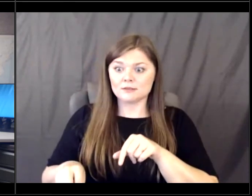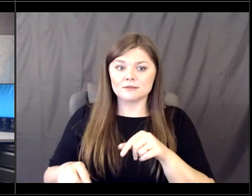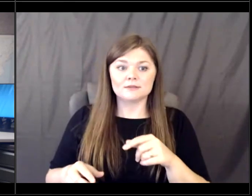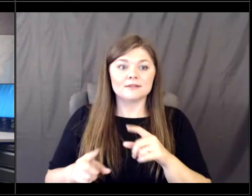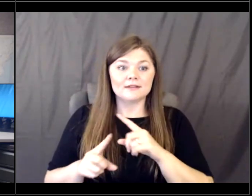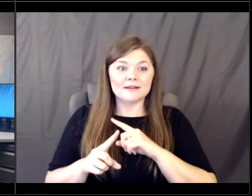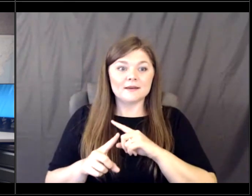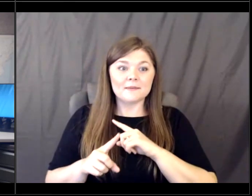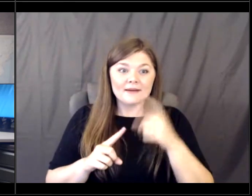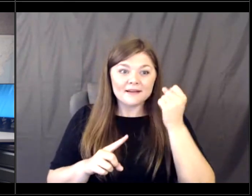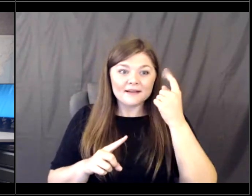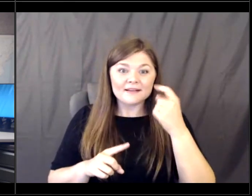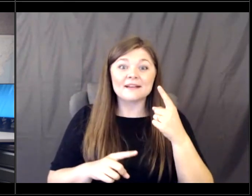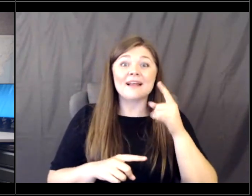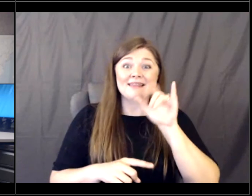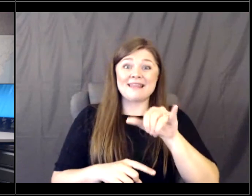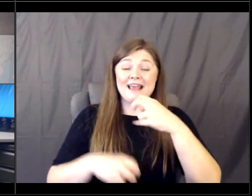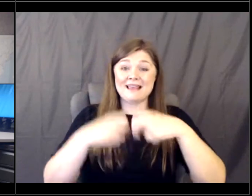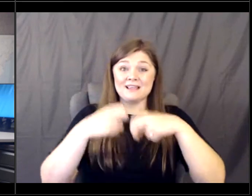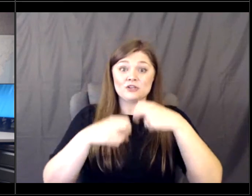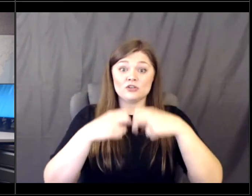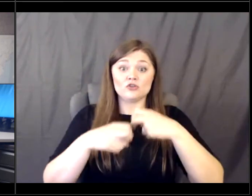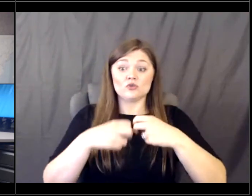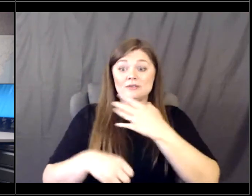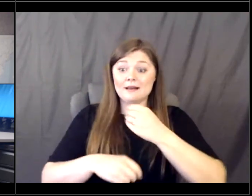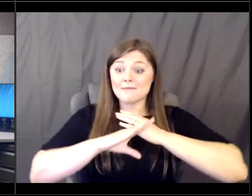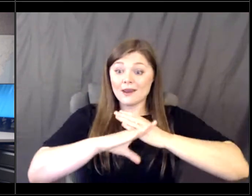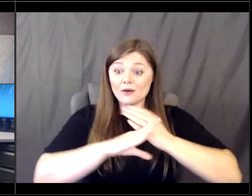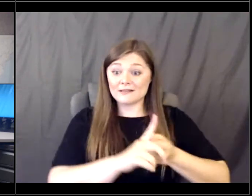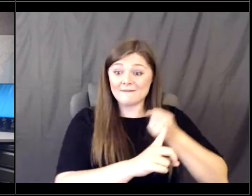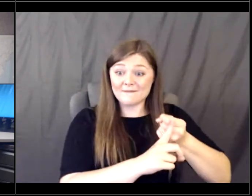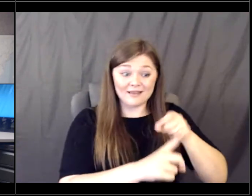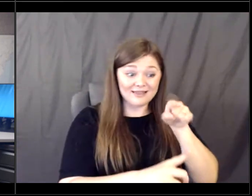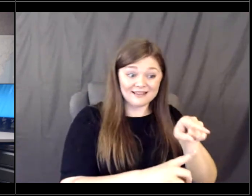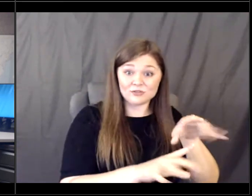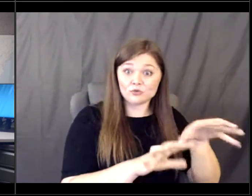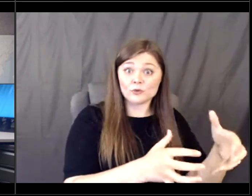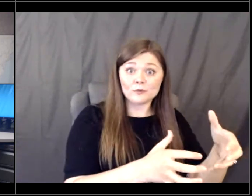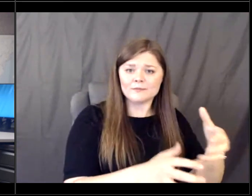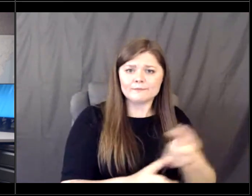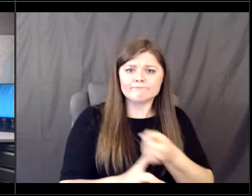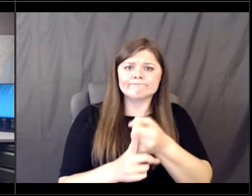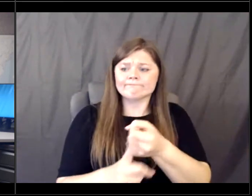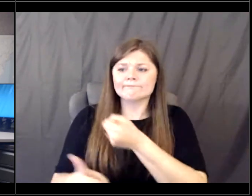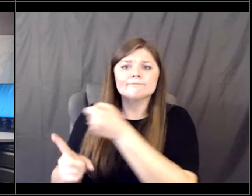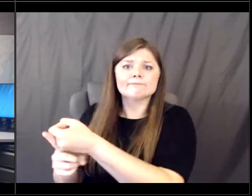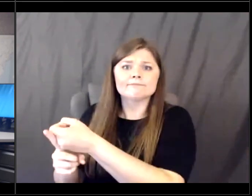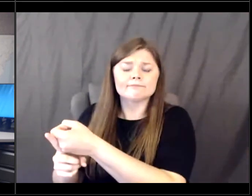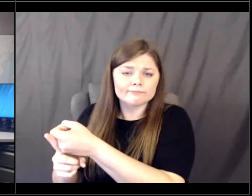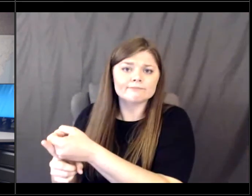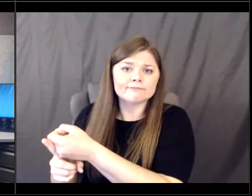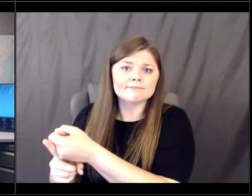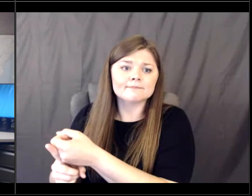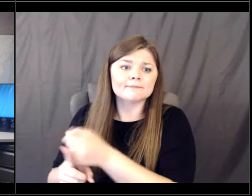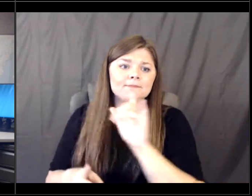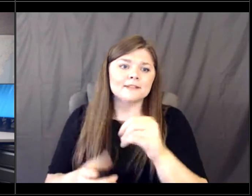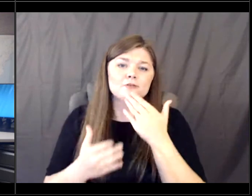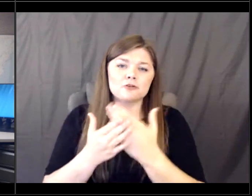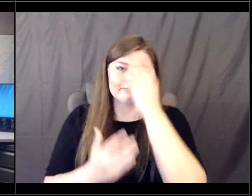group are the same issues and barriers that affect another group. So I think that's a good thing to keep in mind.